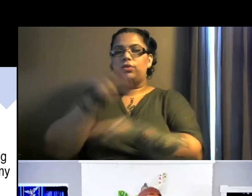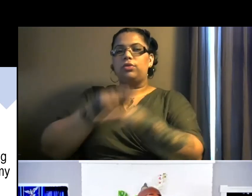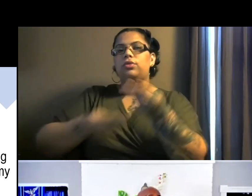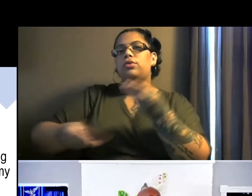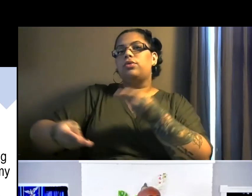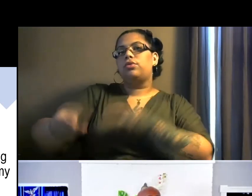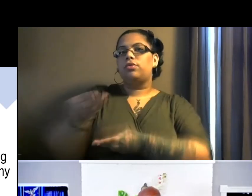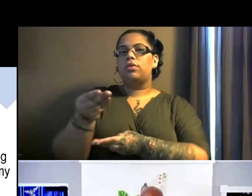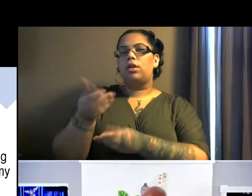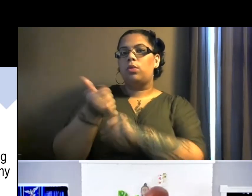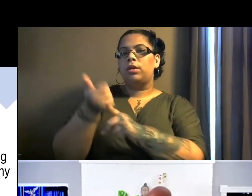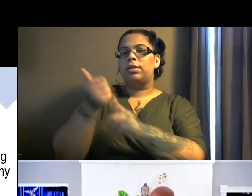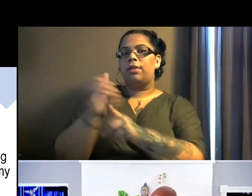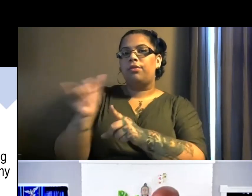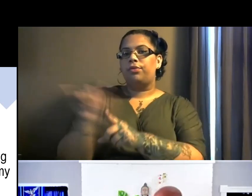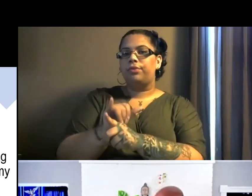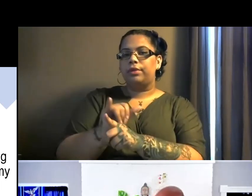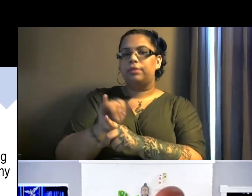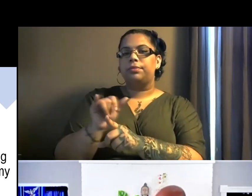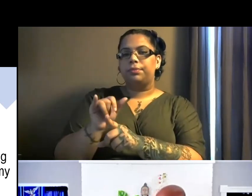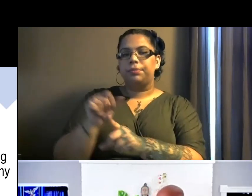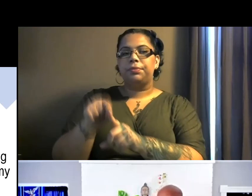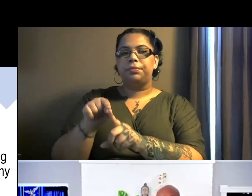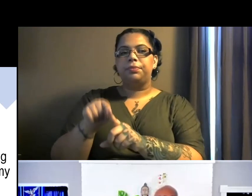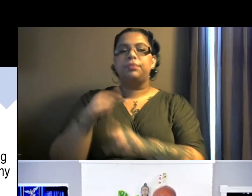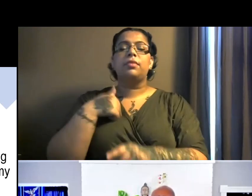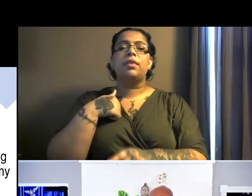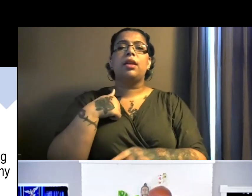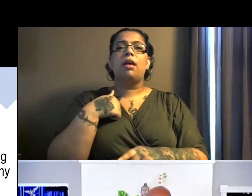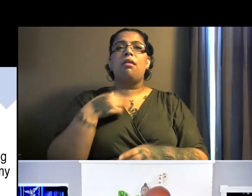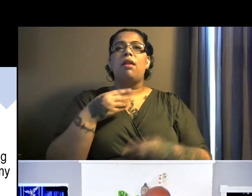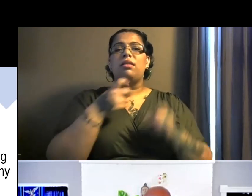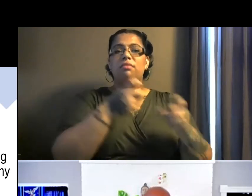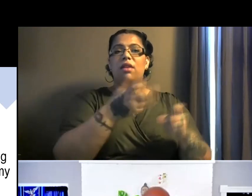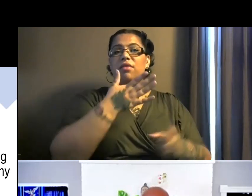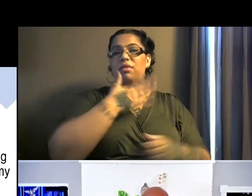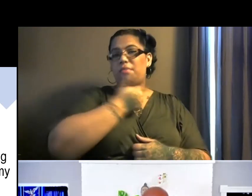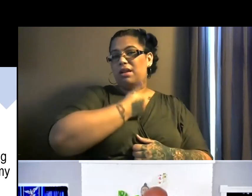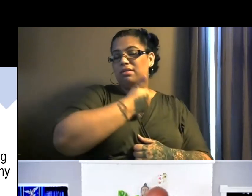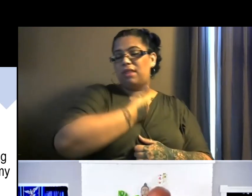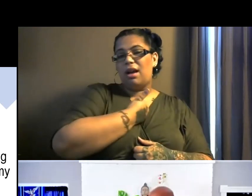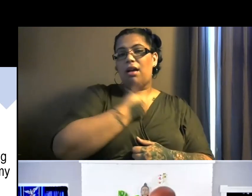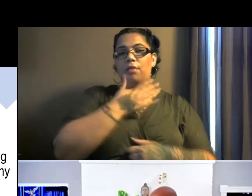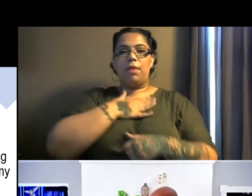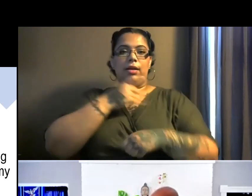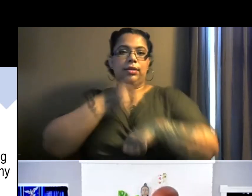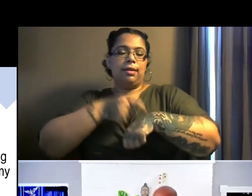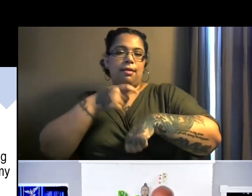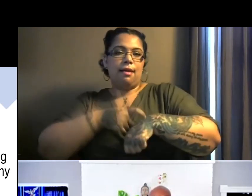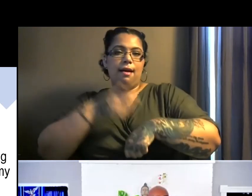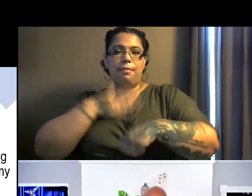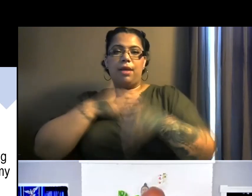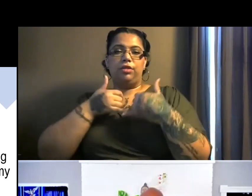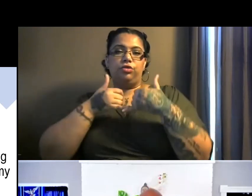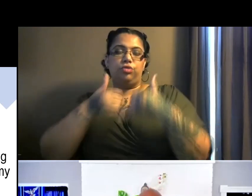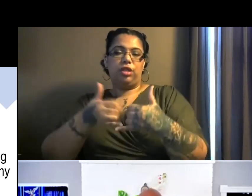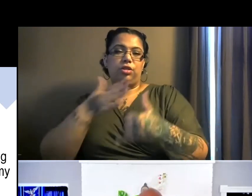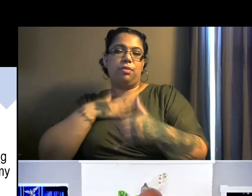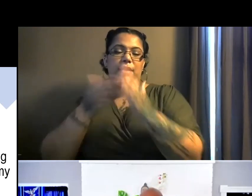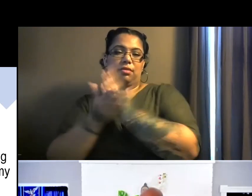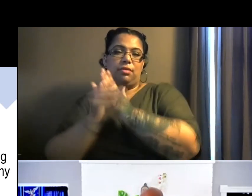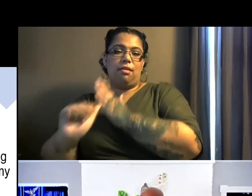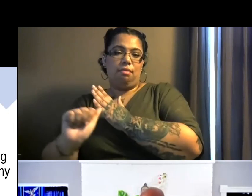as the flow itself. As I sow of myself, my time, my treasure, my